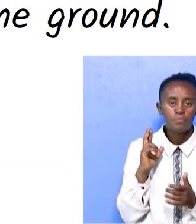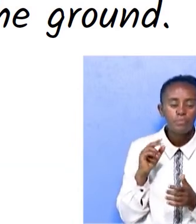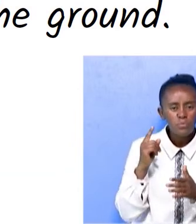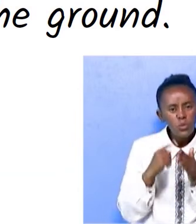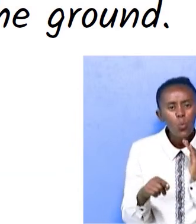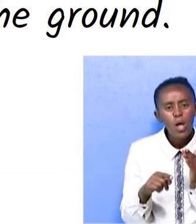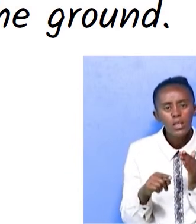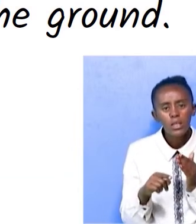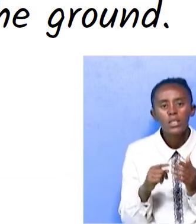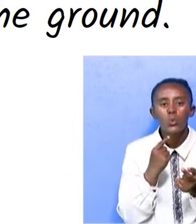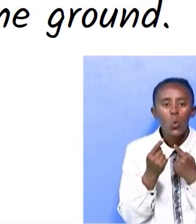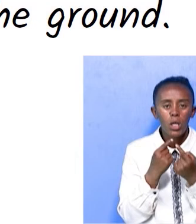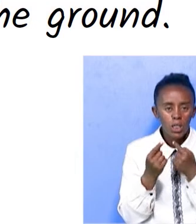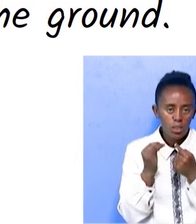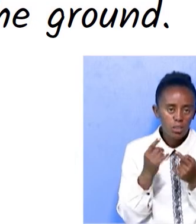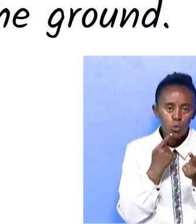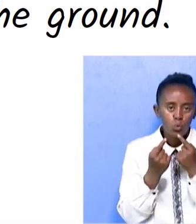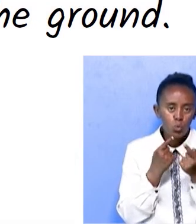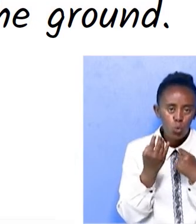what? Talking.